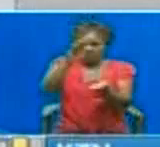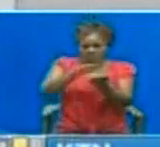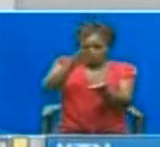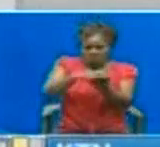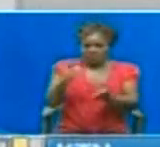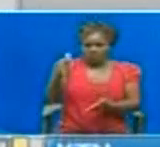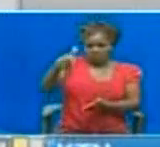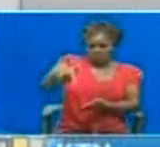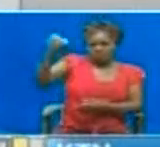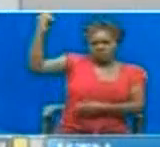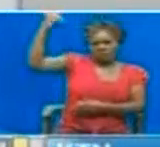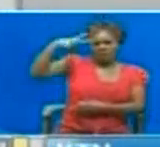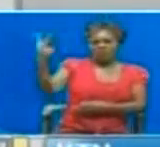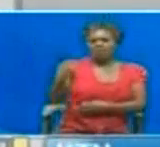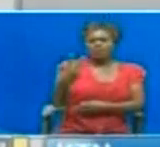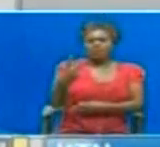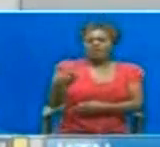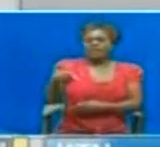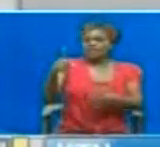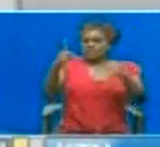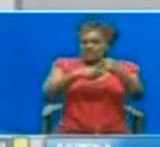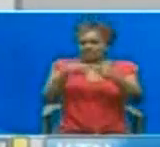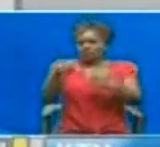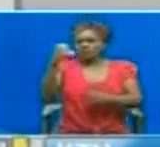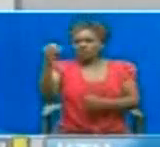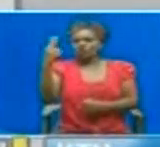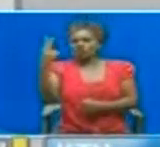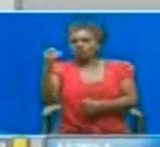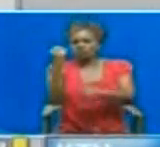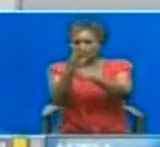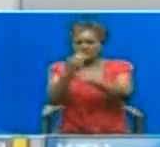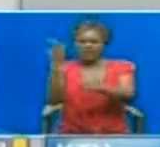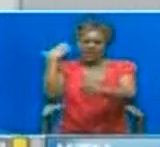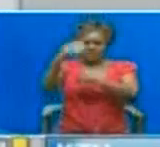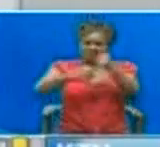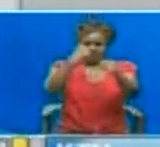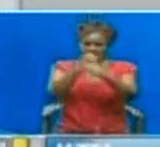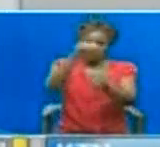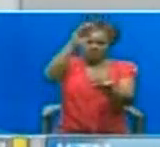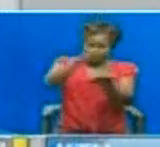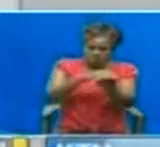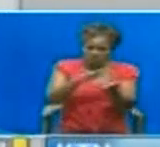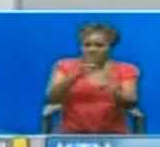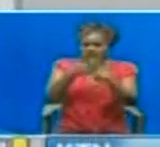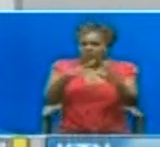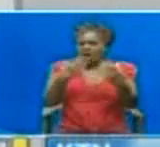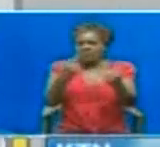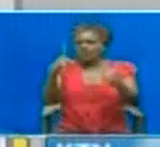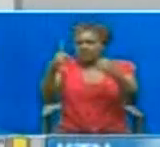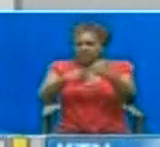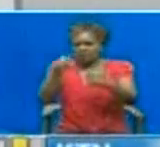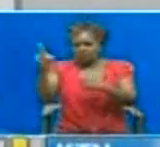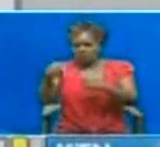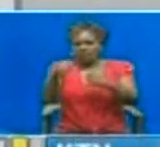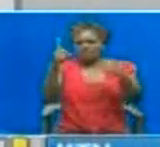and electricity prices. Inflation was quoted as 6.02% in December last year, having come down from 6.60% in